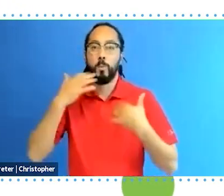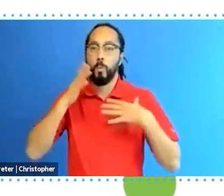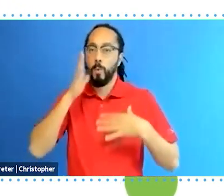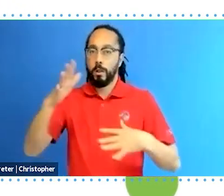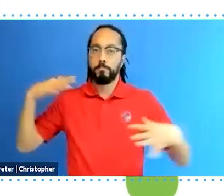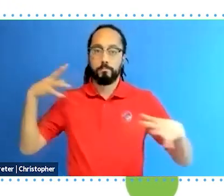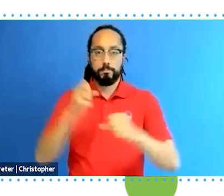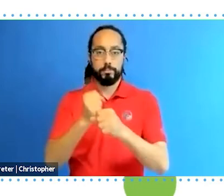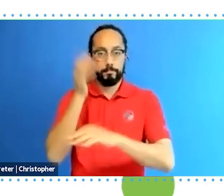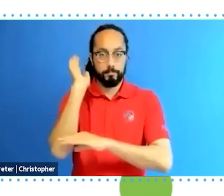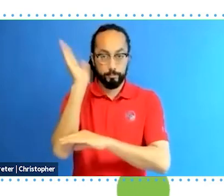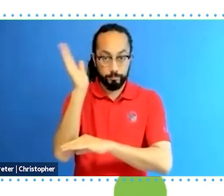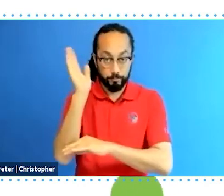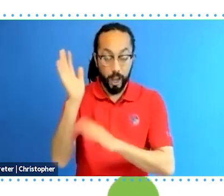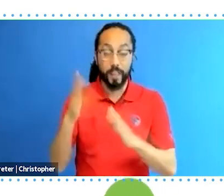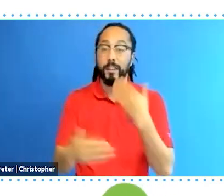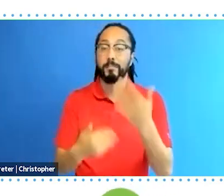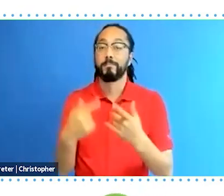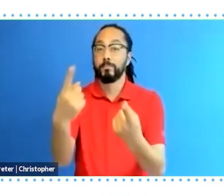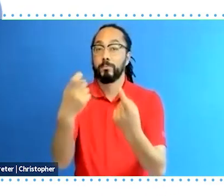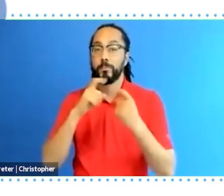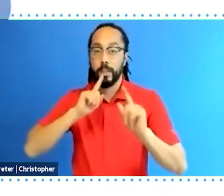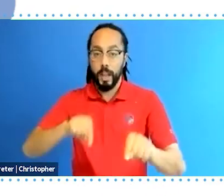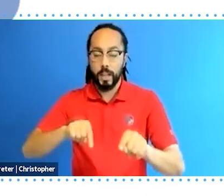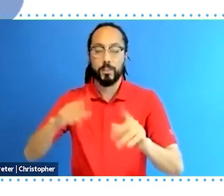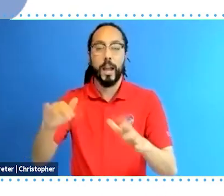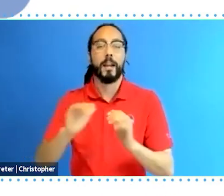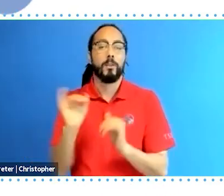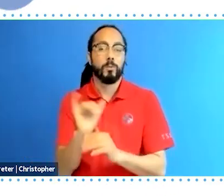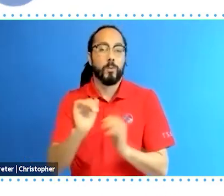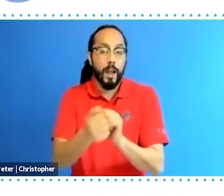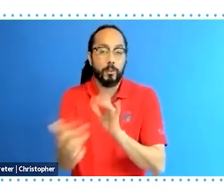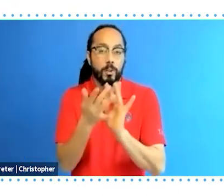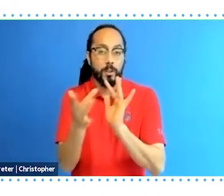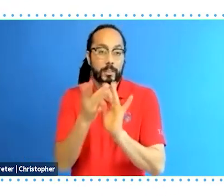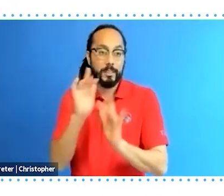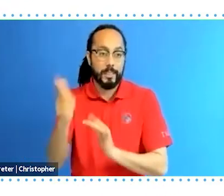get that Q&A, and Owais will engage with us later on. Shawn.